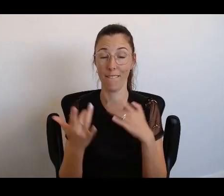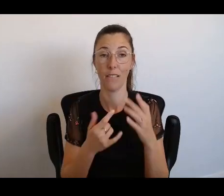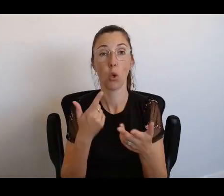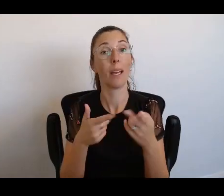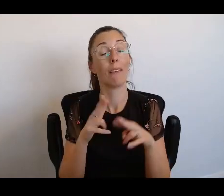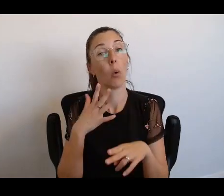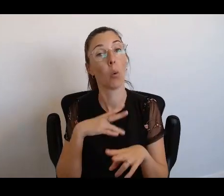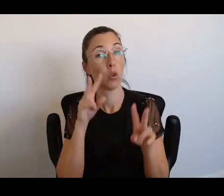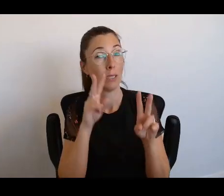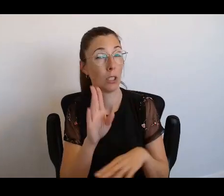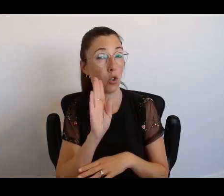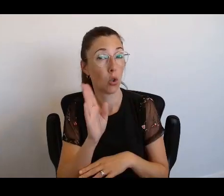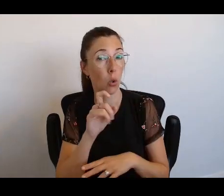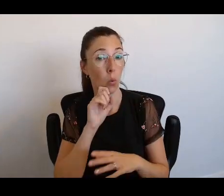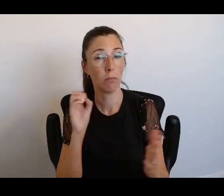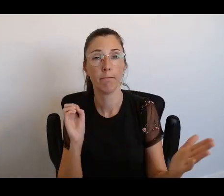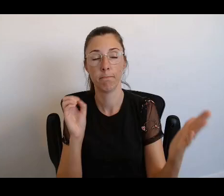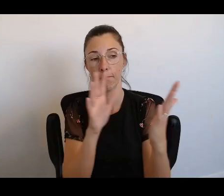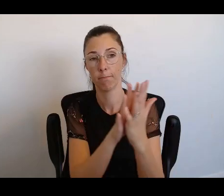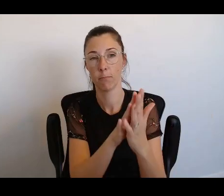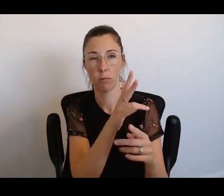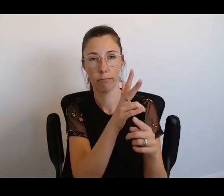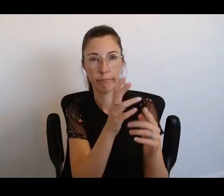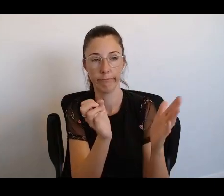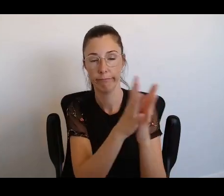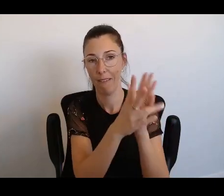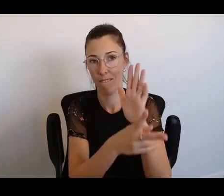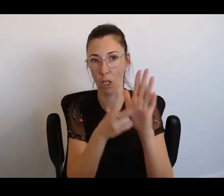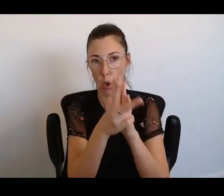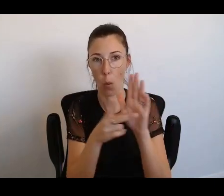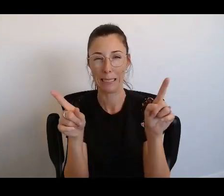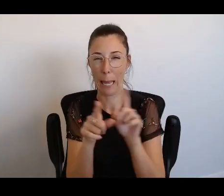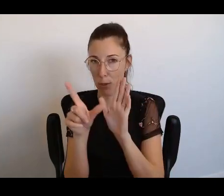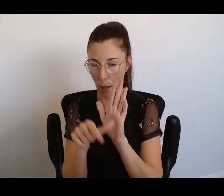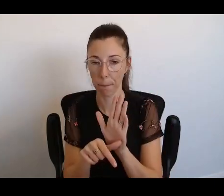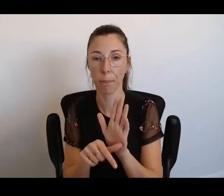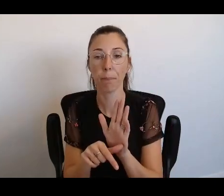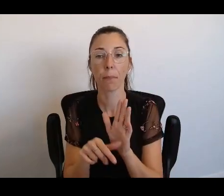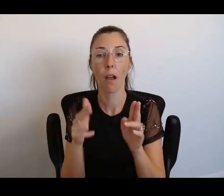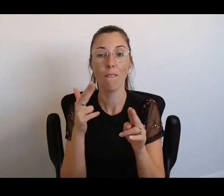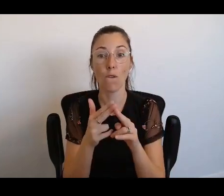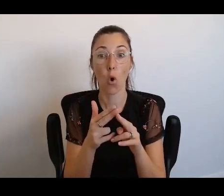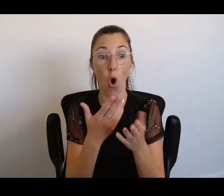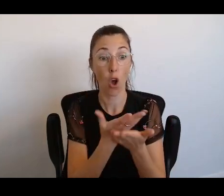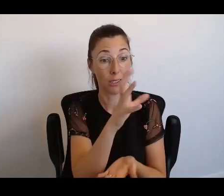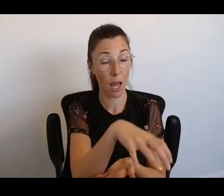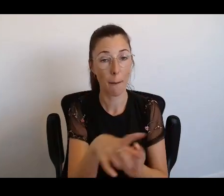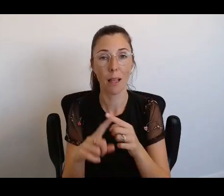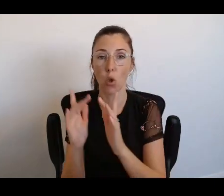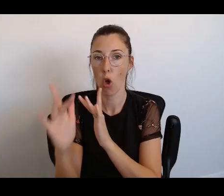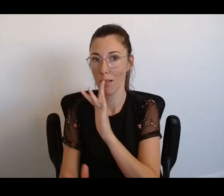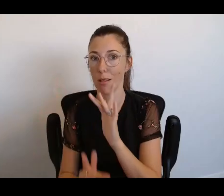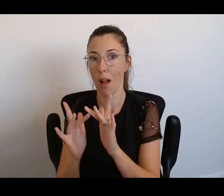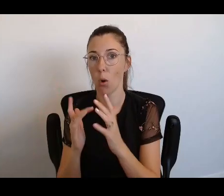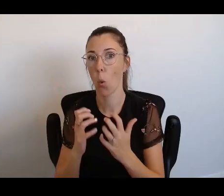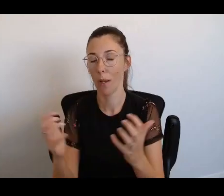in the theatre at the time of Marie Clark's keynote for our on-site audience as well as our online audience.